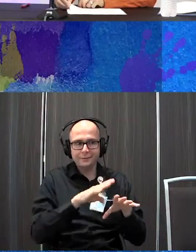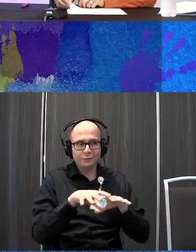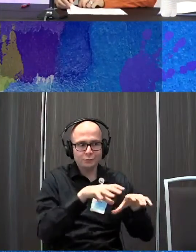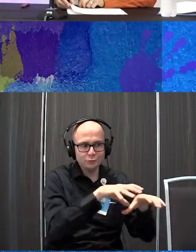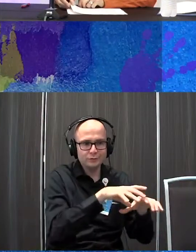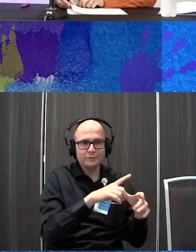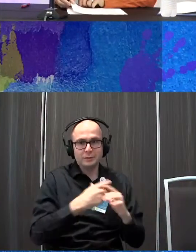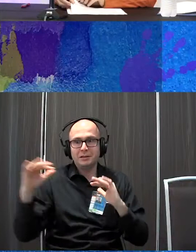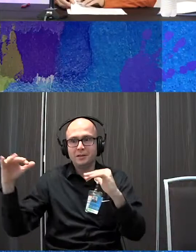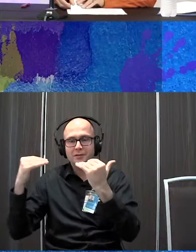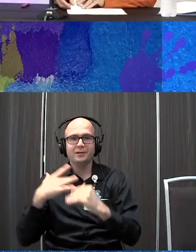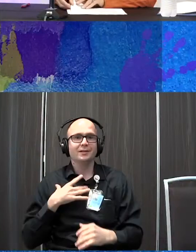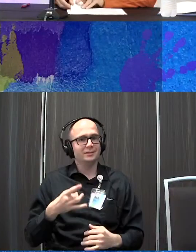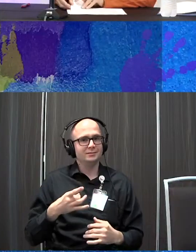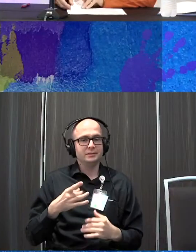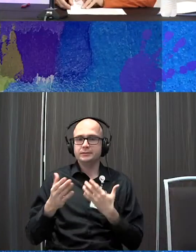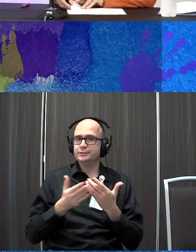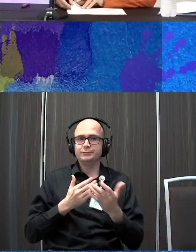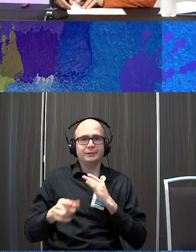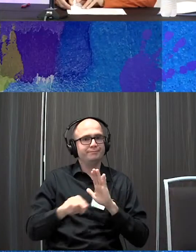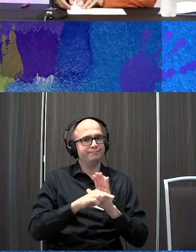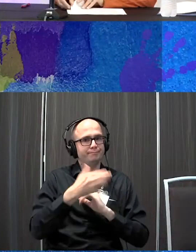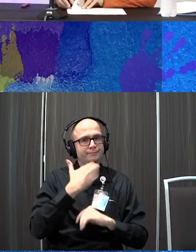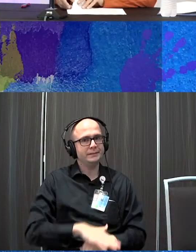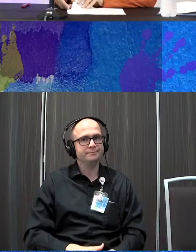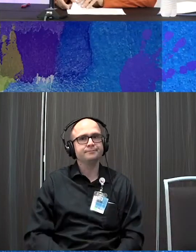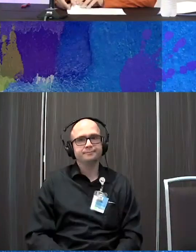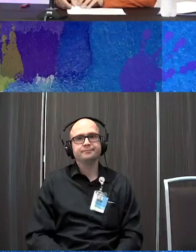attention or liked the attention, even though it was negative.